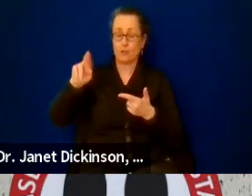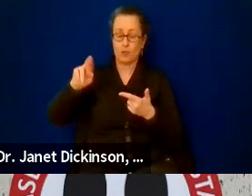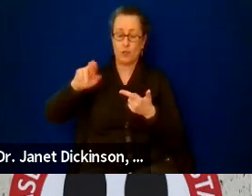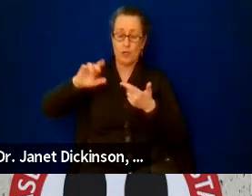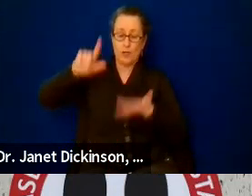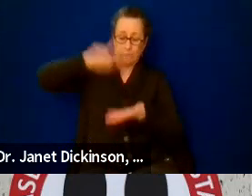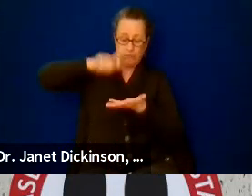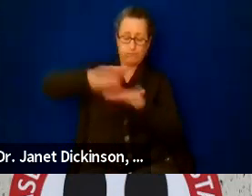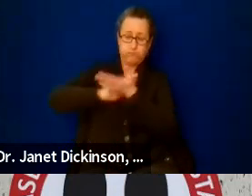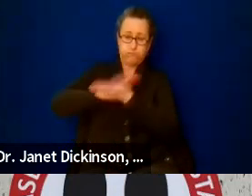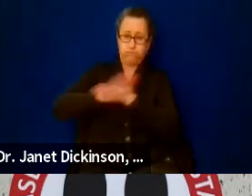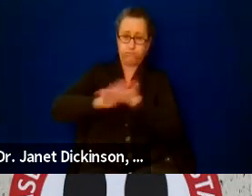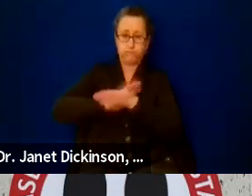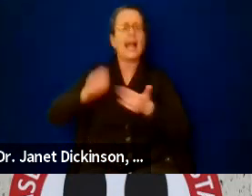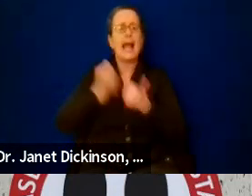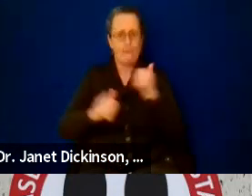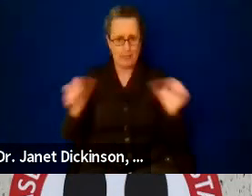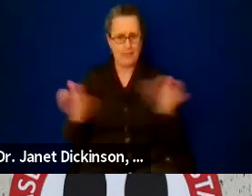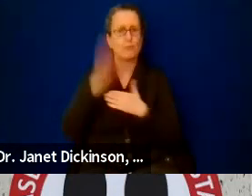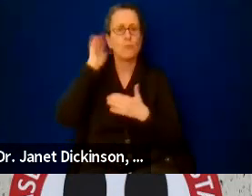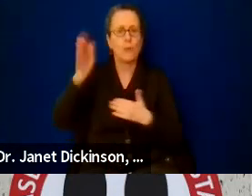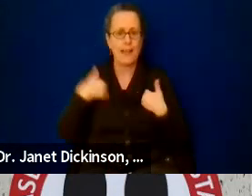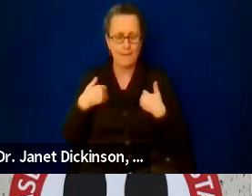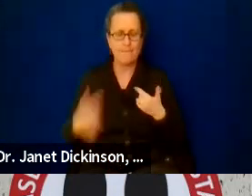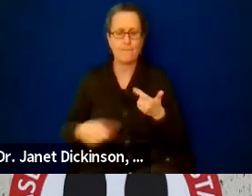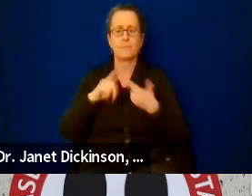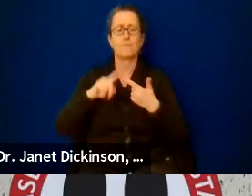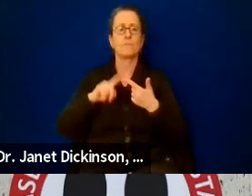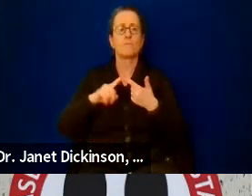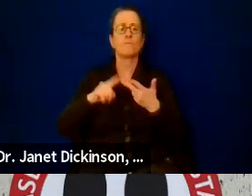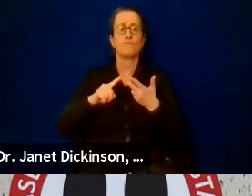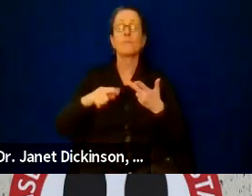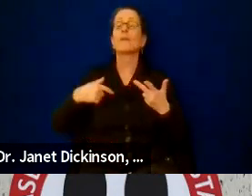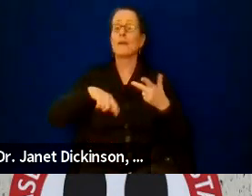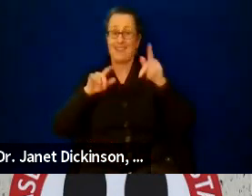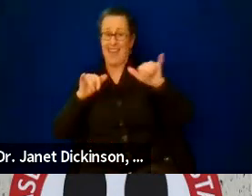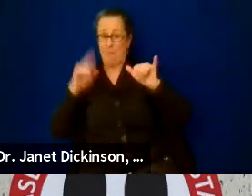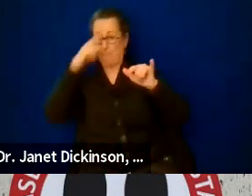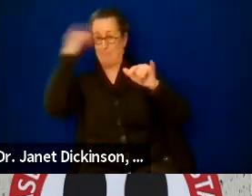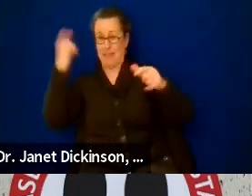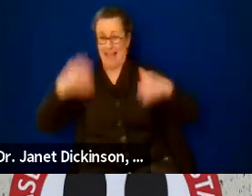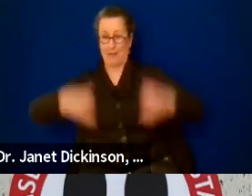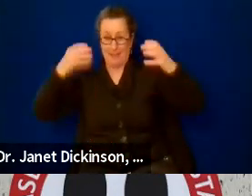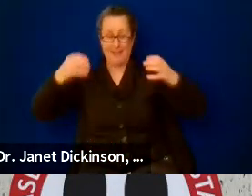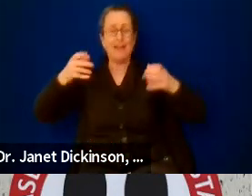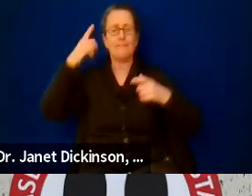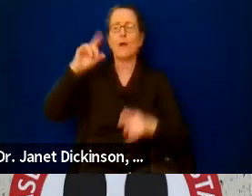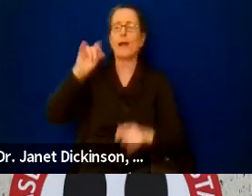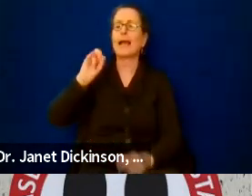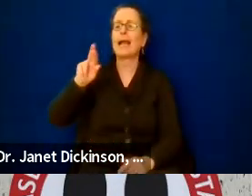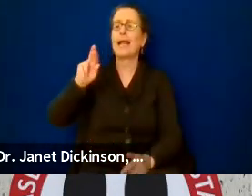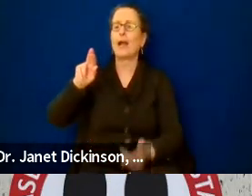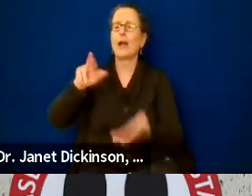in classrooms as well as freestanding units out in the hallways that have larger capacity. So there'll be plenty